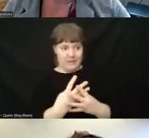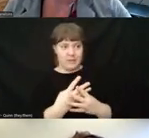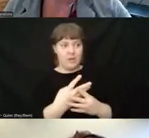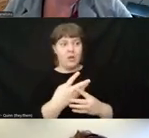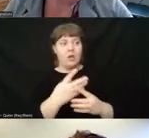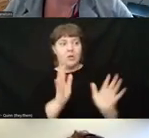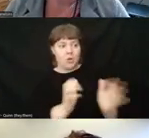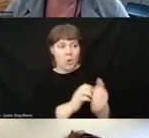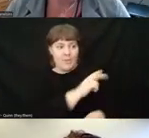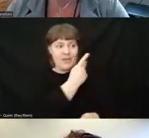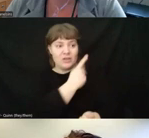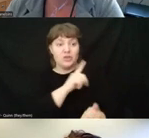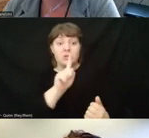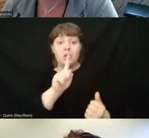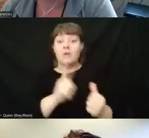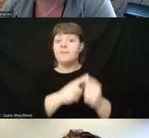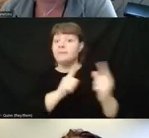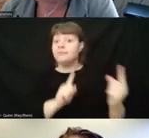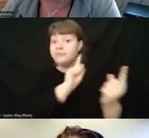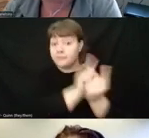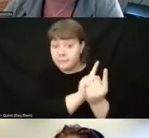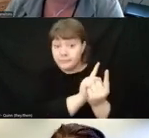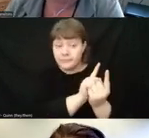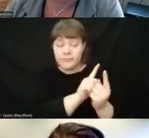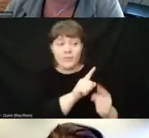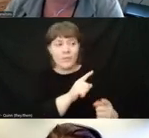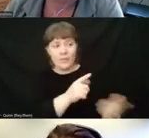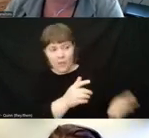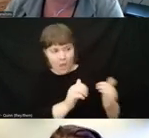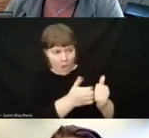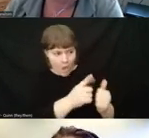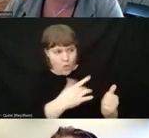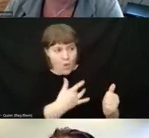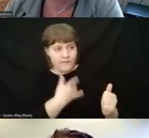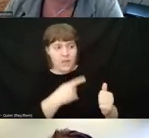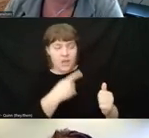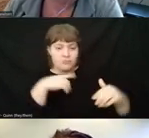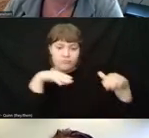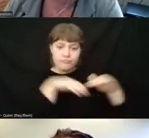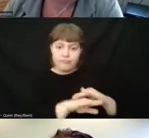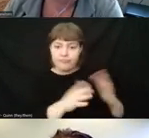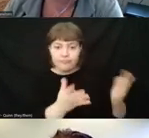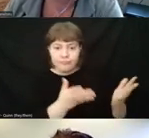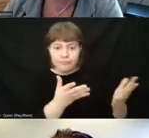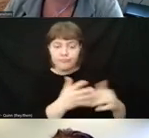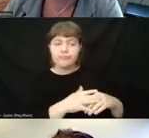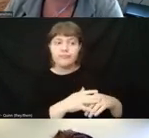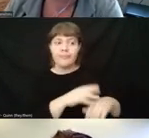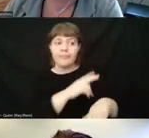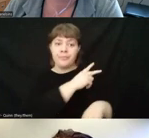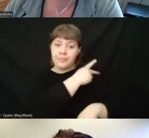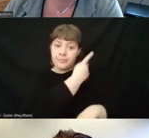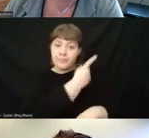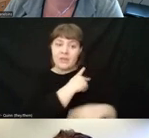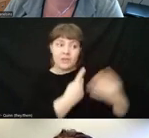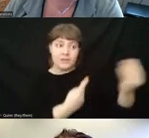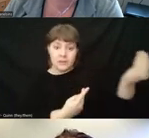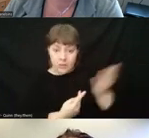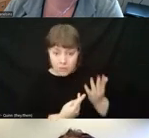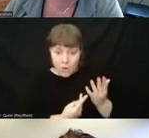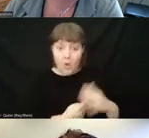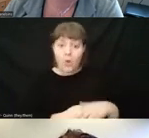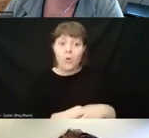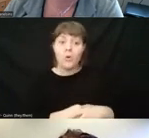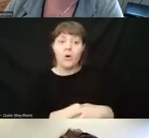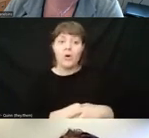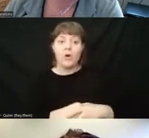about um, how they're feeling when they come in. Can our patients report to us